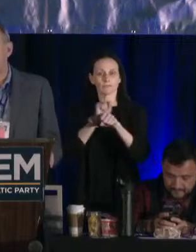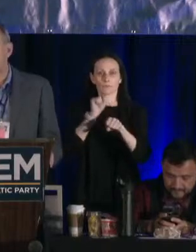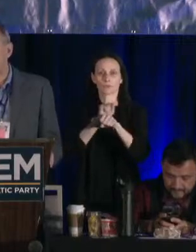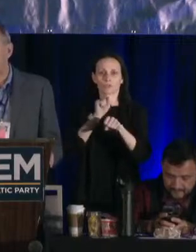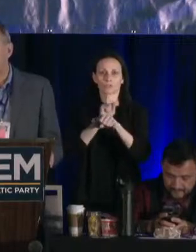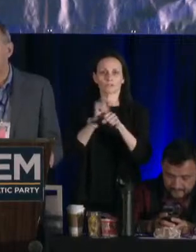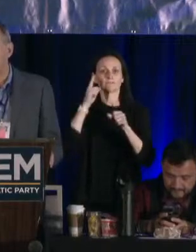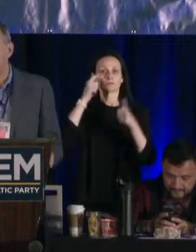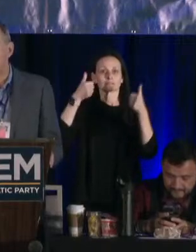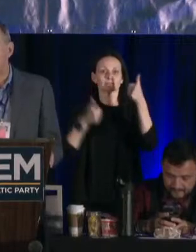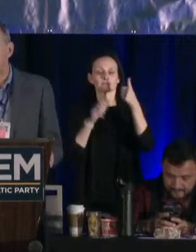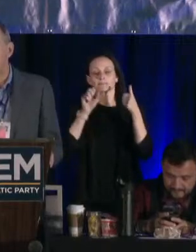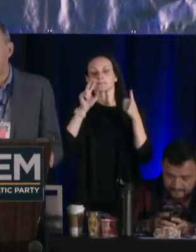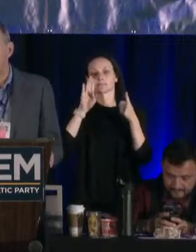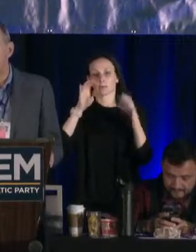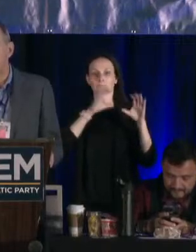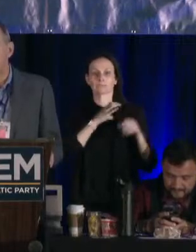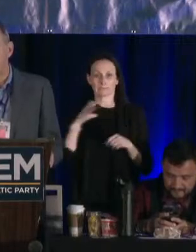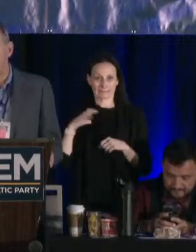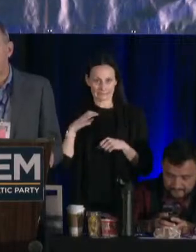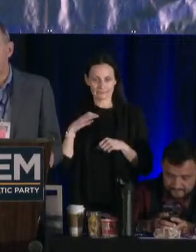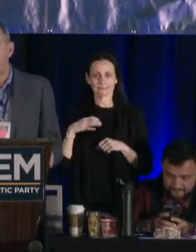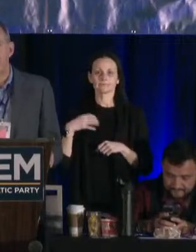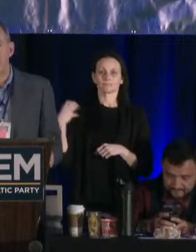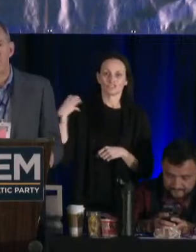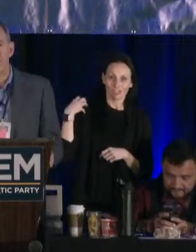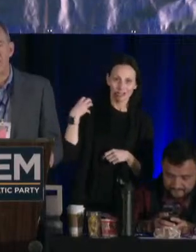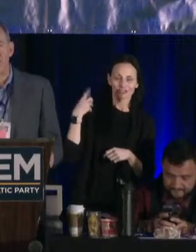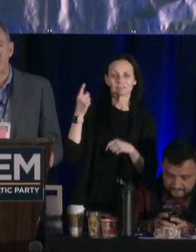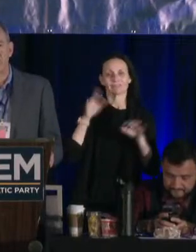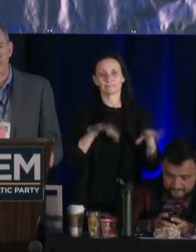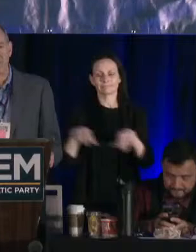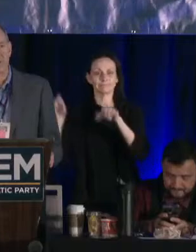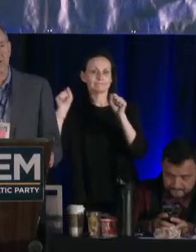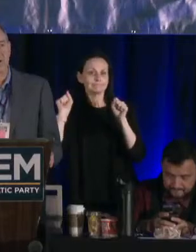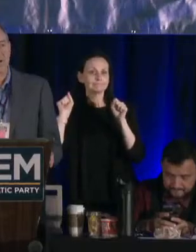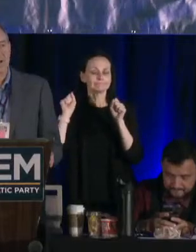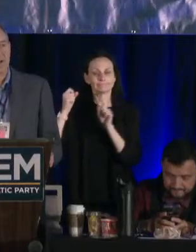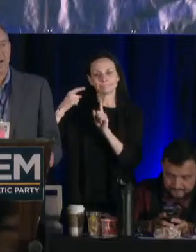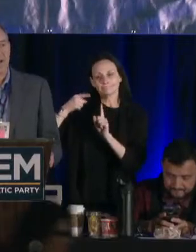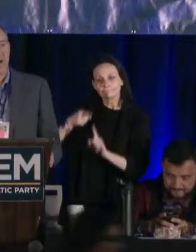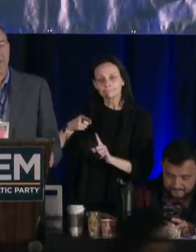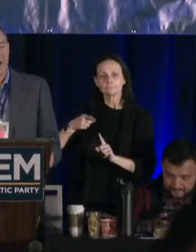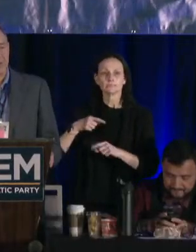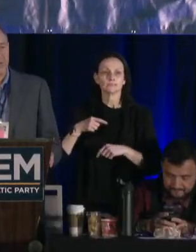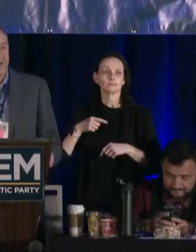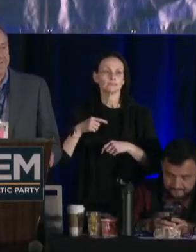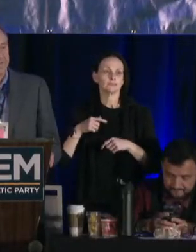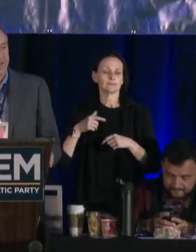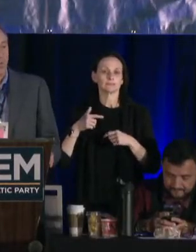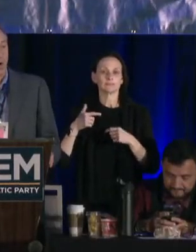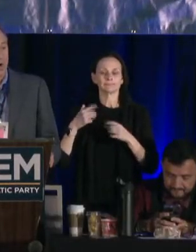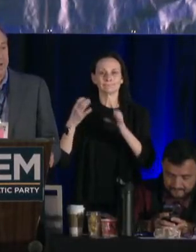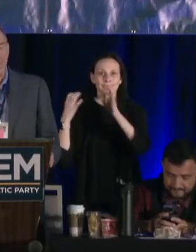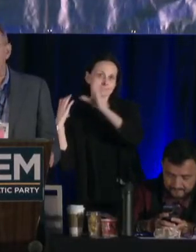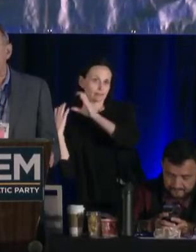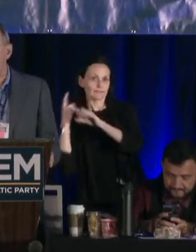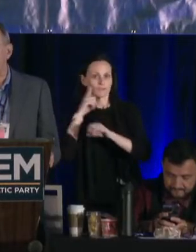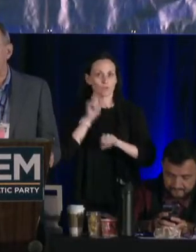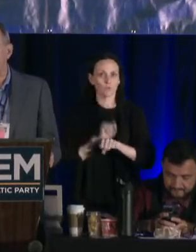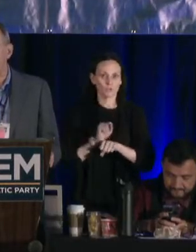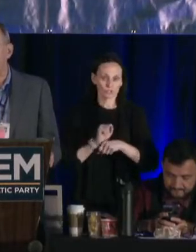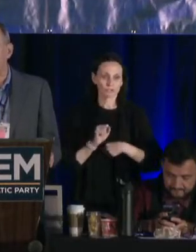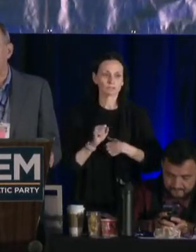at subcommittees, and the chairs take on a particular amount of the work.